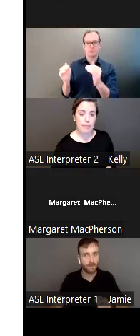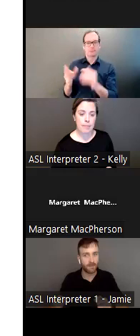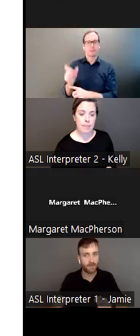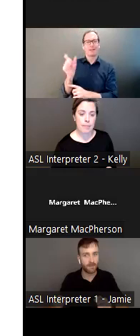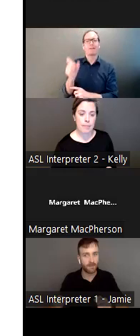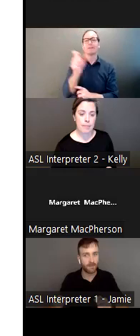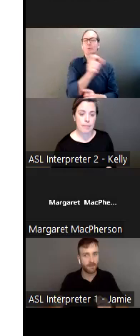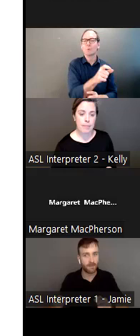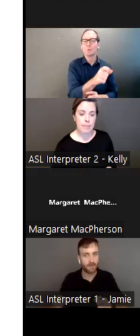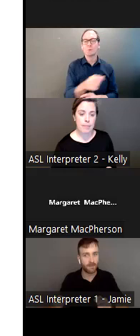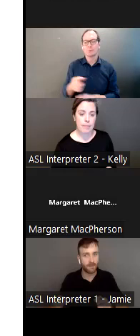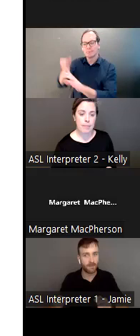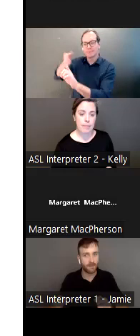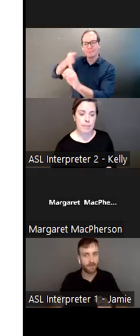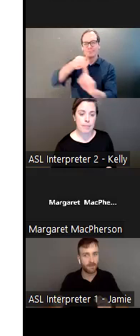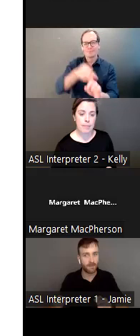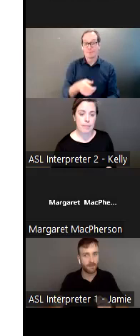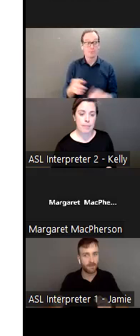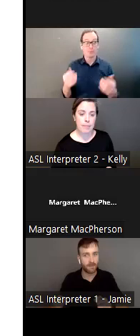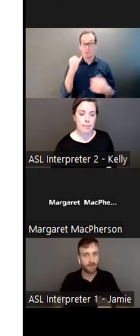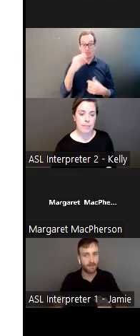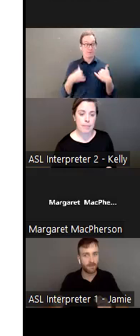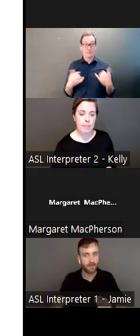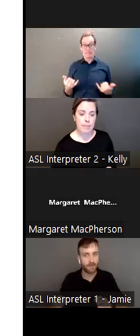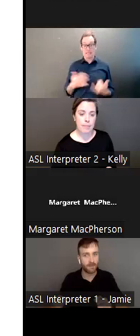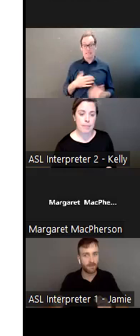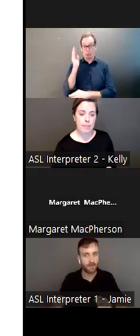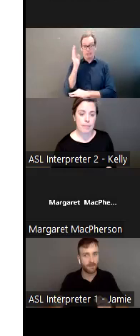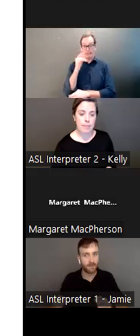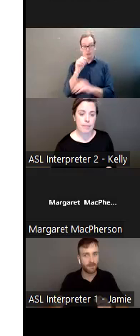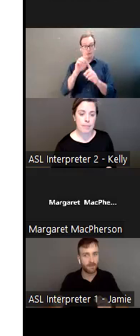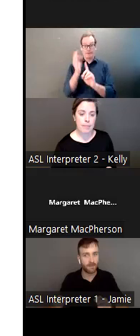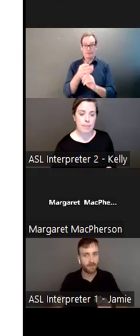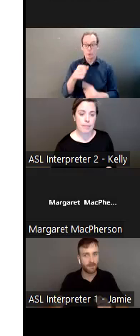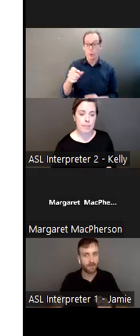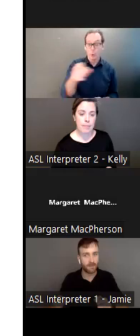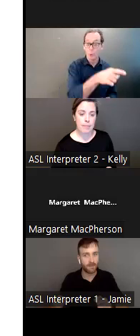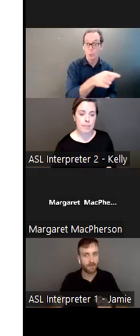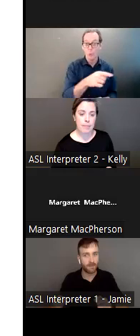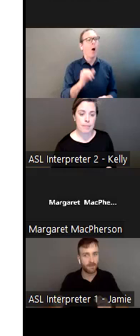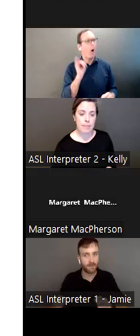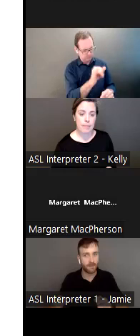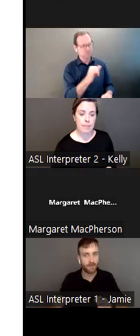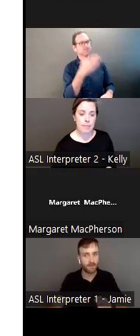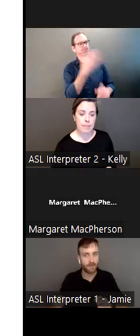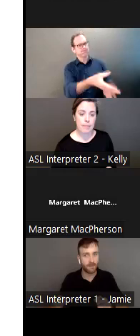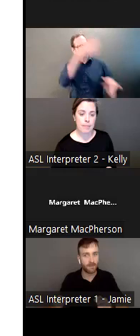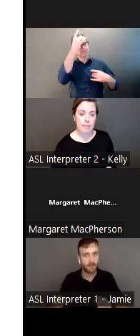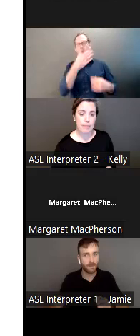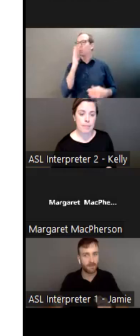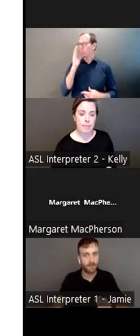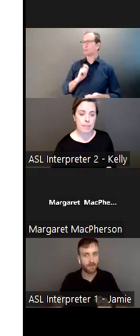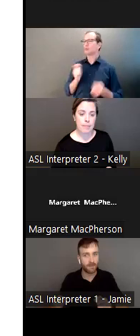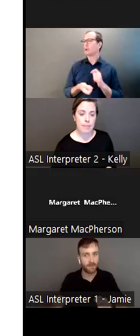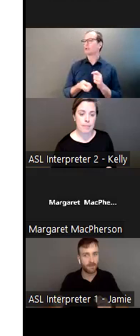individuals, if we've convinced you today to change your practice, but your organization doesn't support that or keeps in place policies that